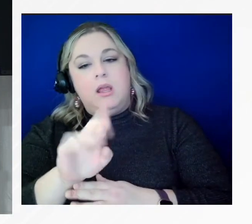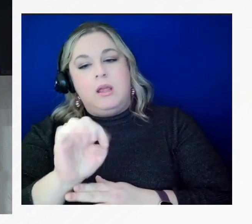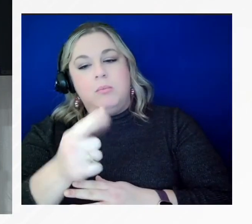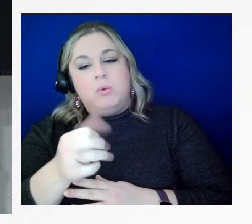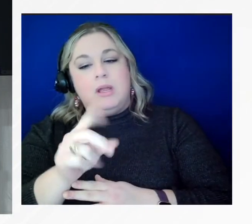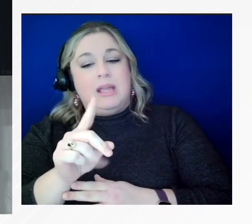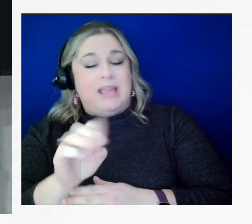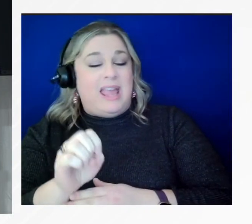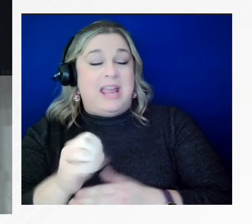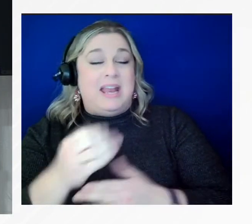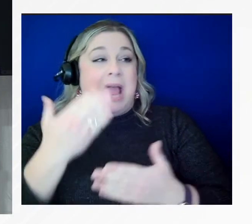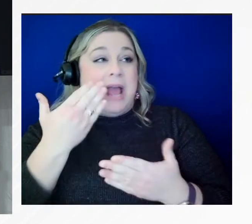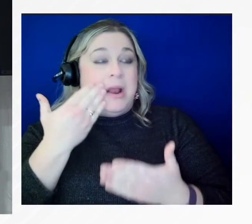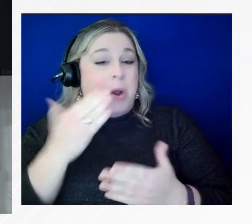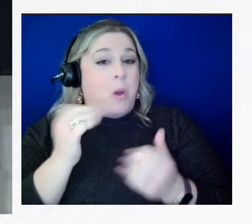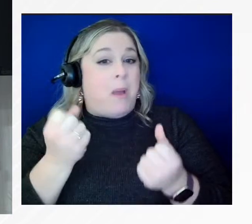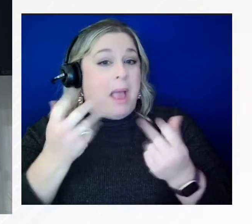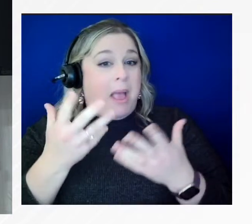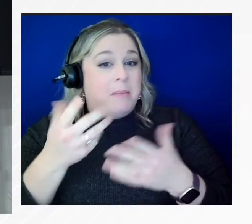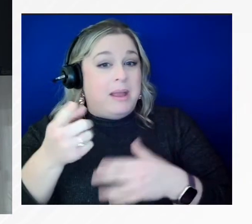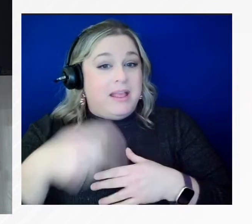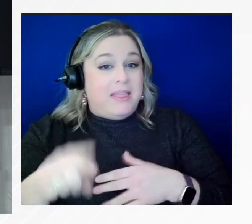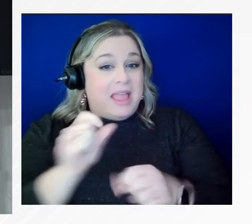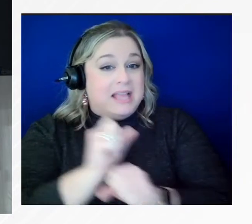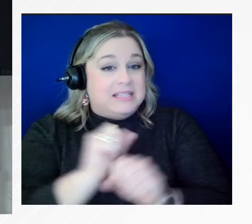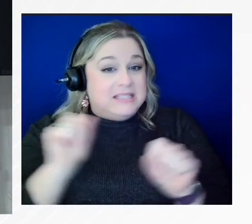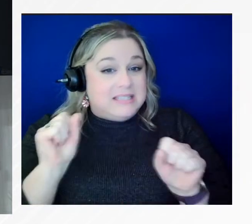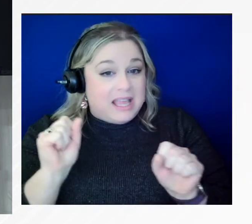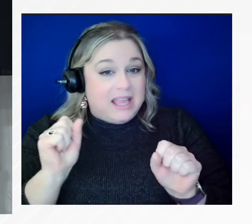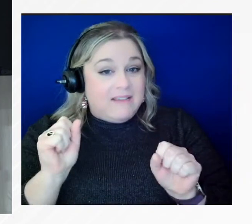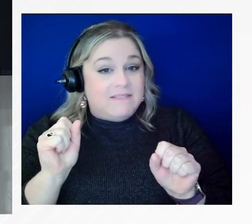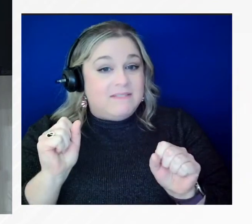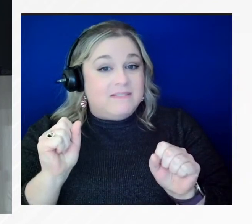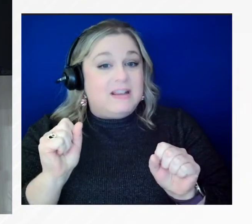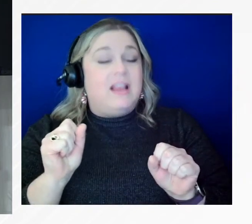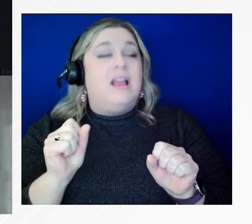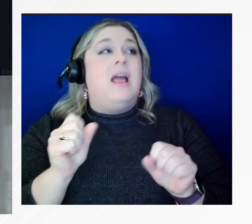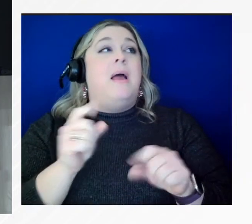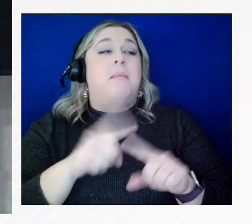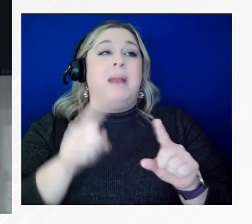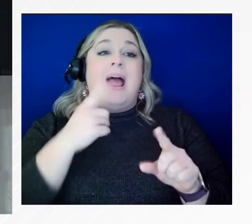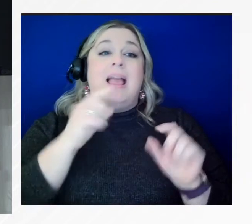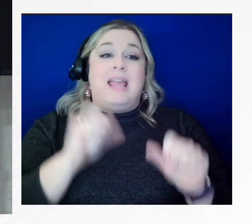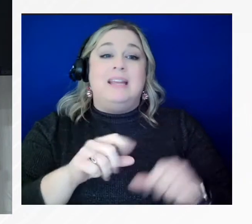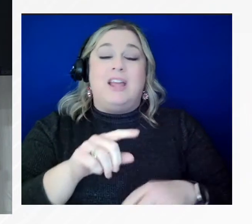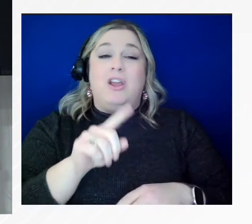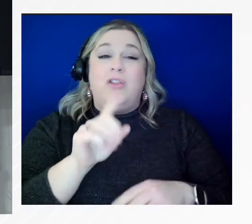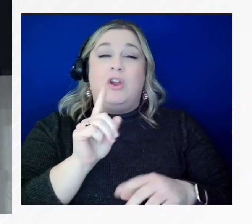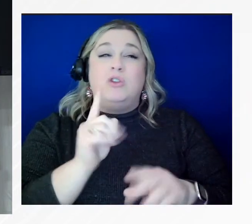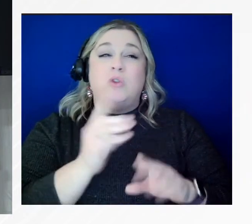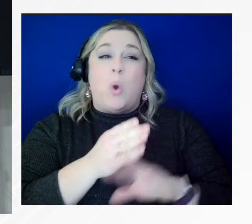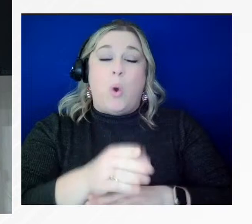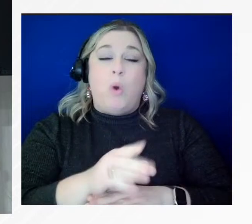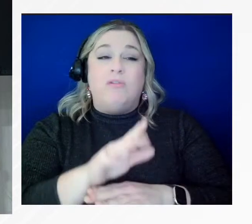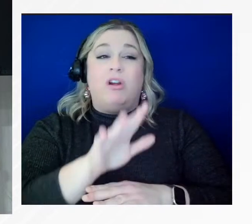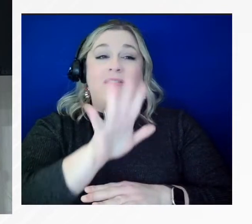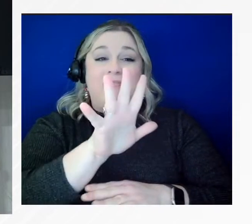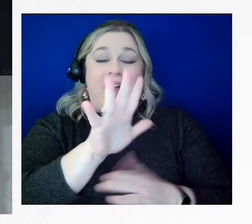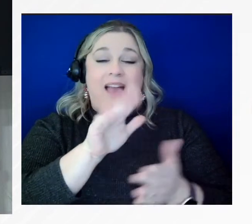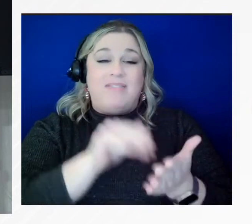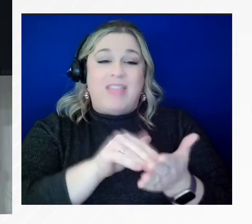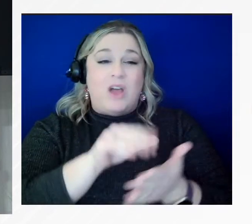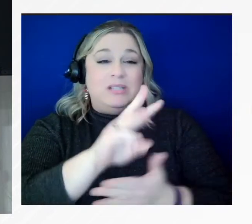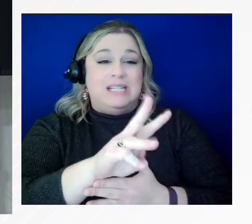many they did save, but I can tell you that there was 5,600 or such homes within the area. They